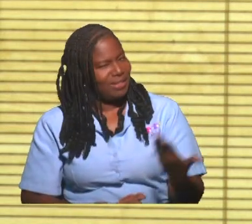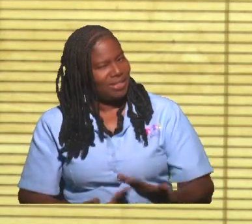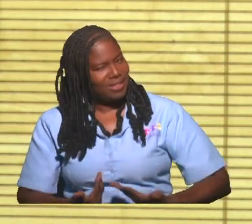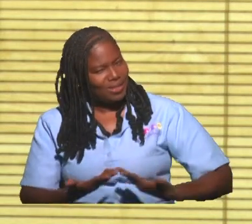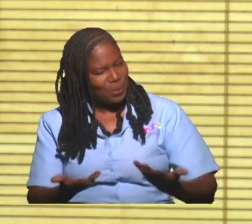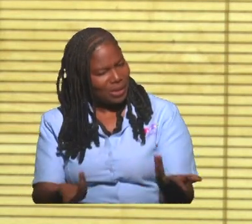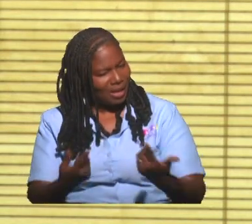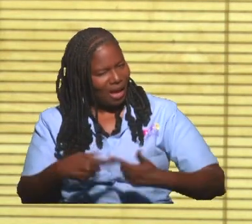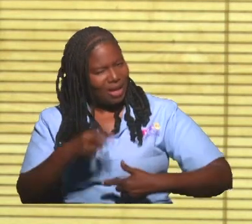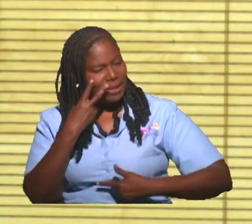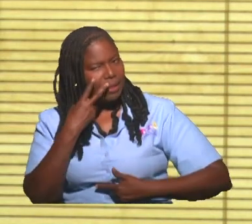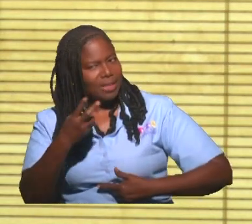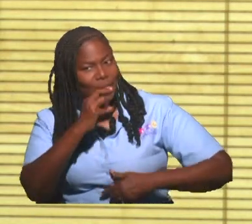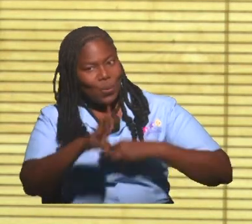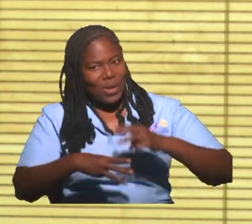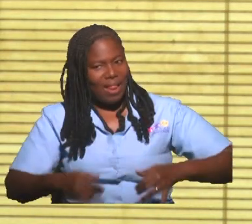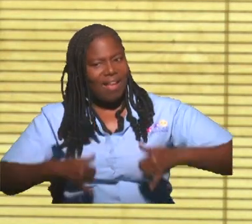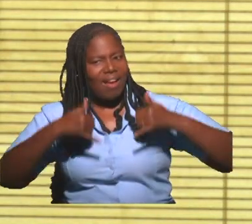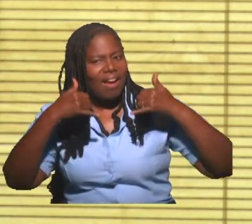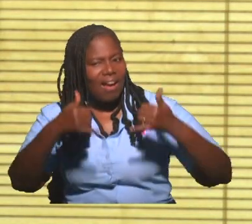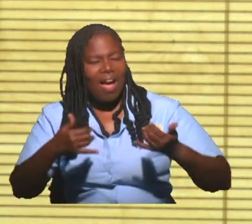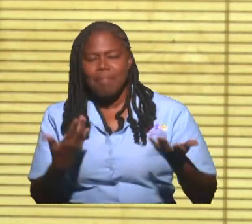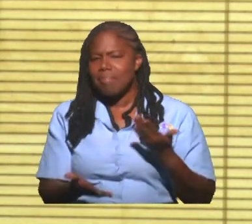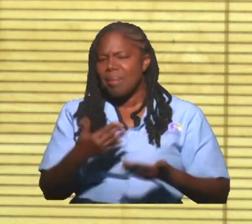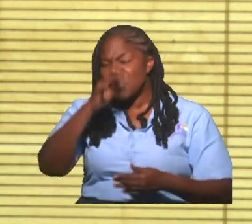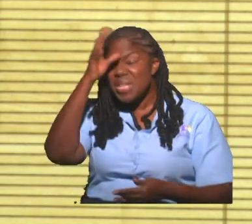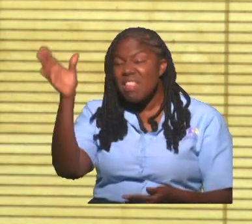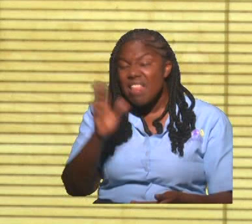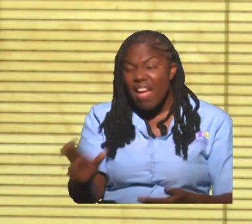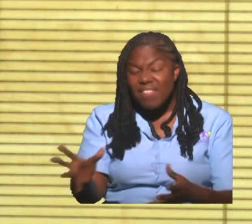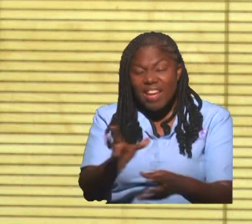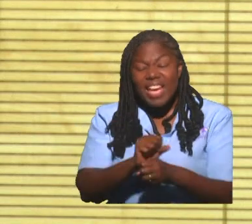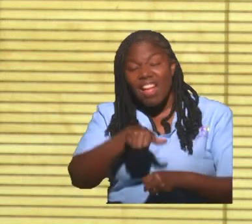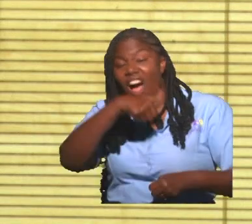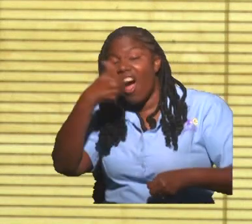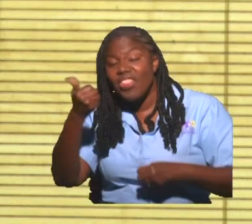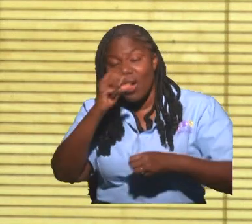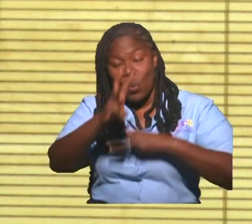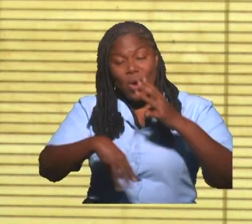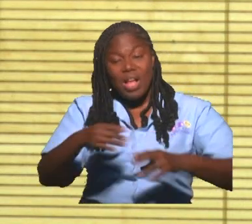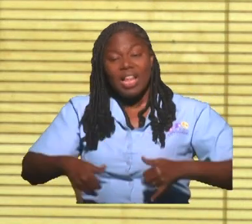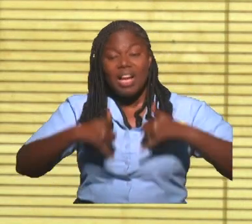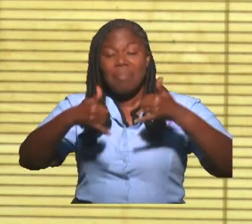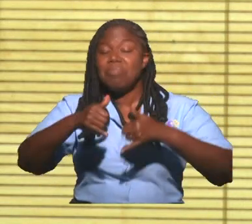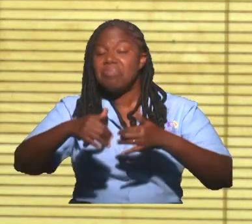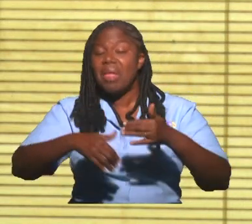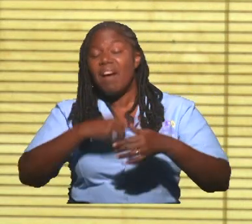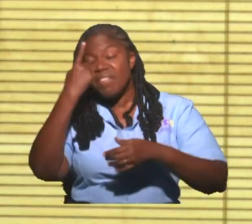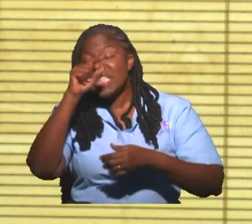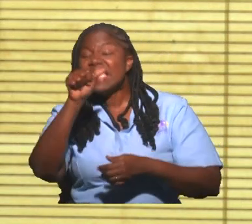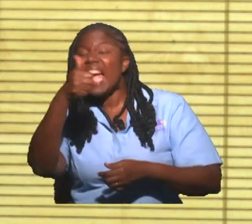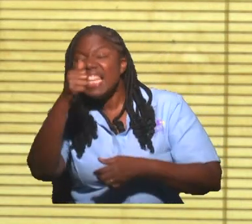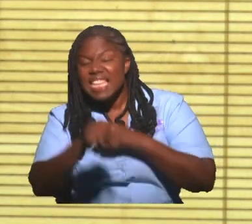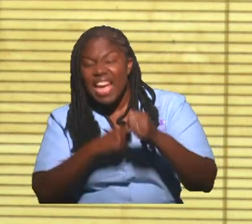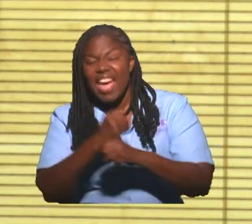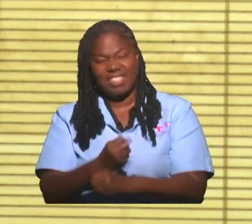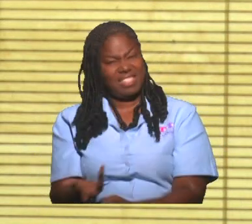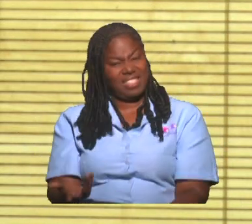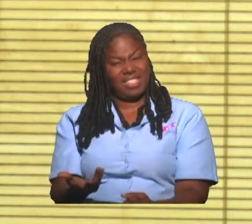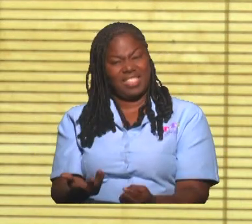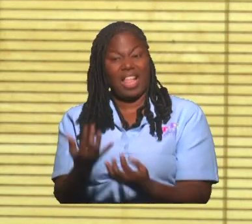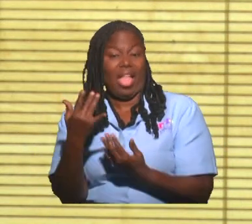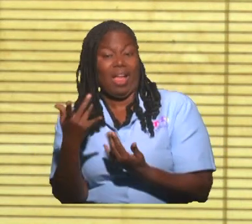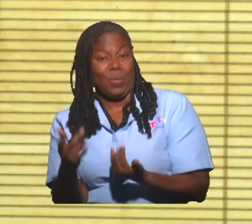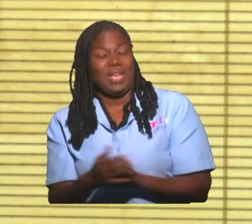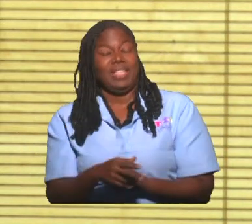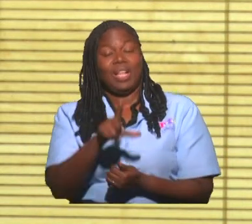event. We may not get another World Cup being hosted in the Caribbean for probably the next 10 years. So it's a great opportunity for the